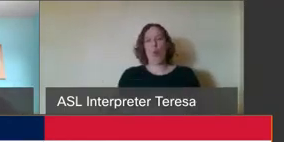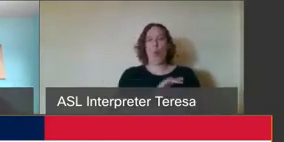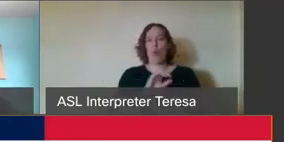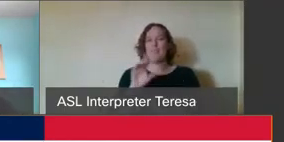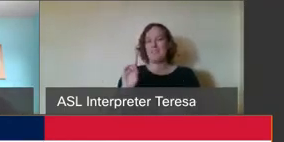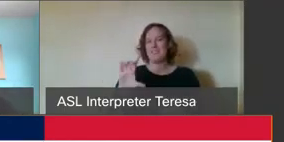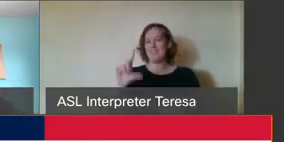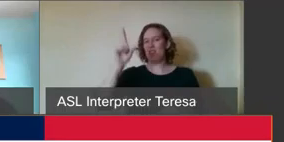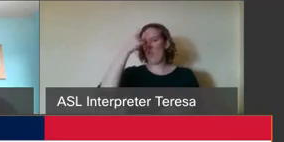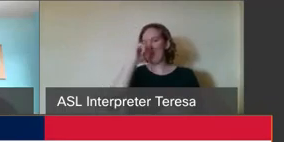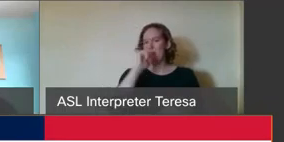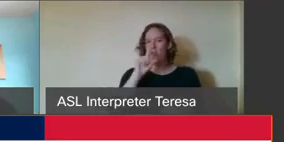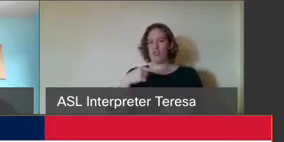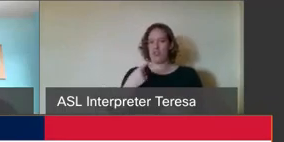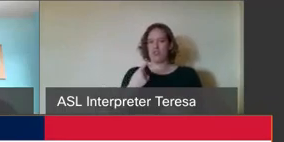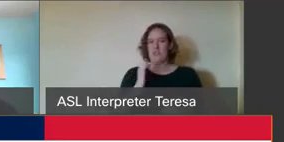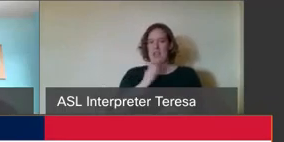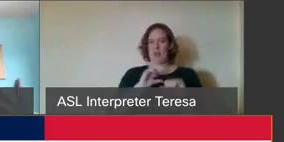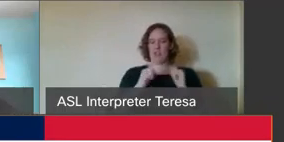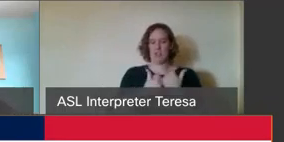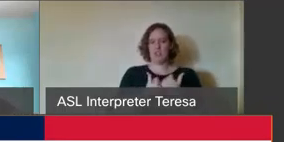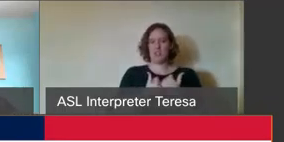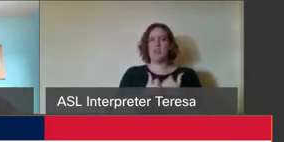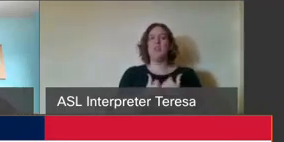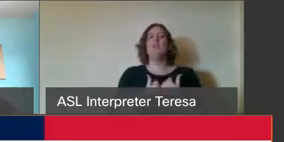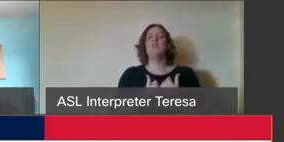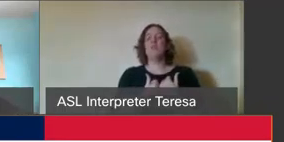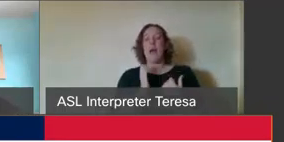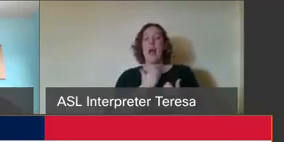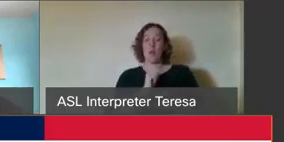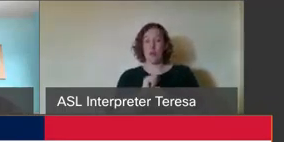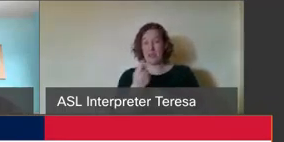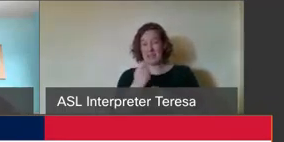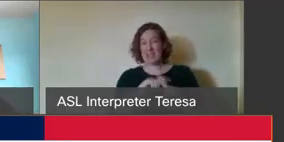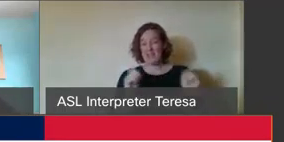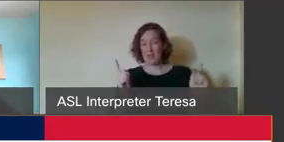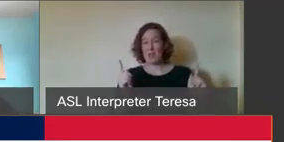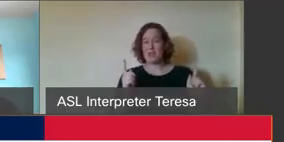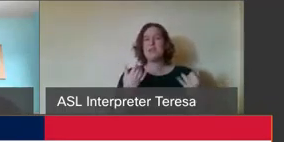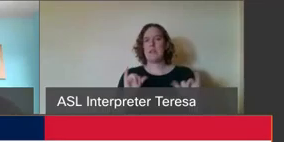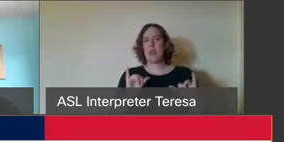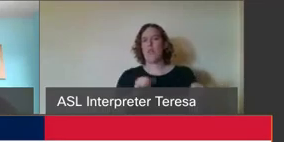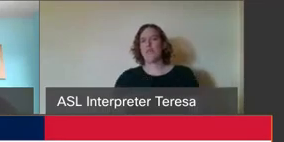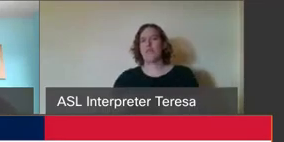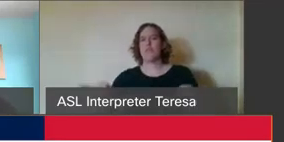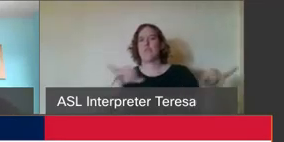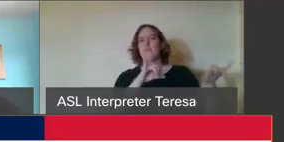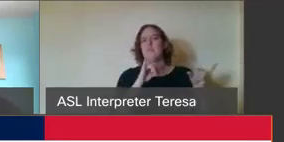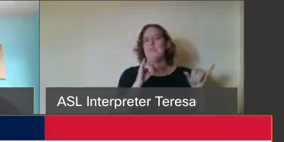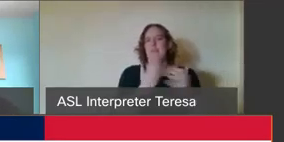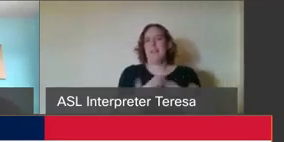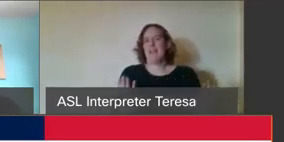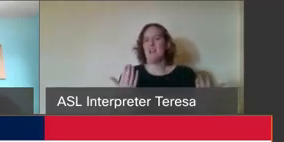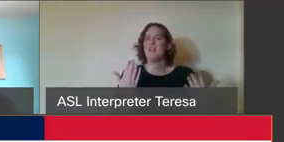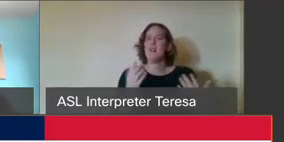government agency cohort. So it's even though our work is different, there are some common threads amongst us that really help to align